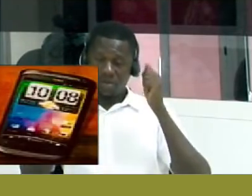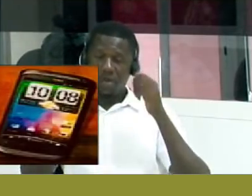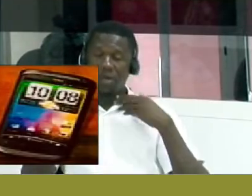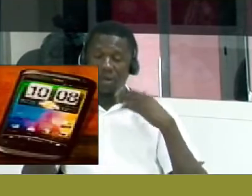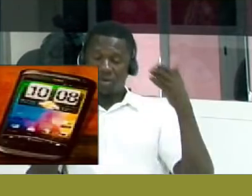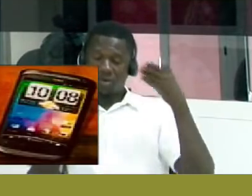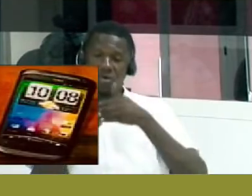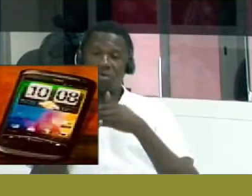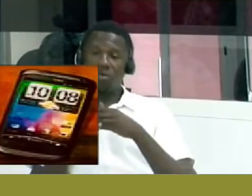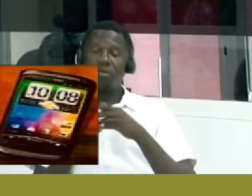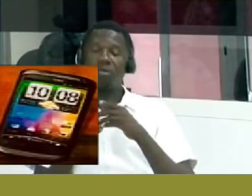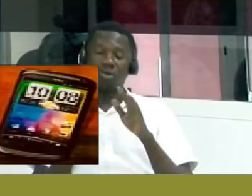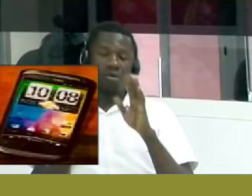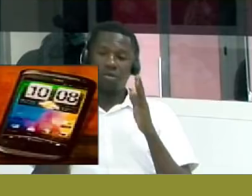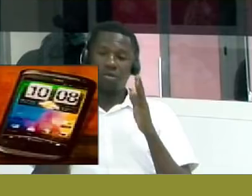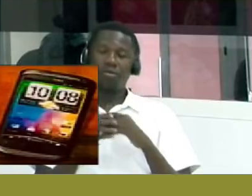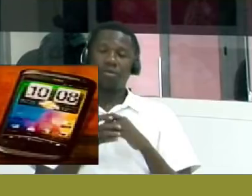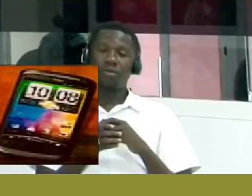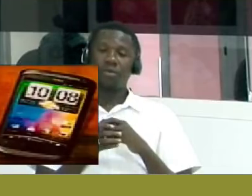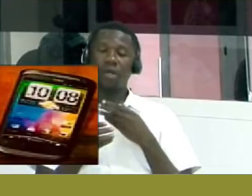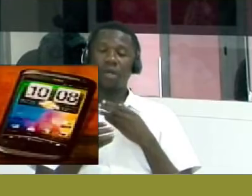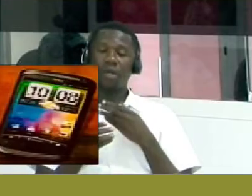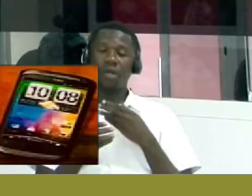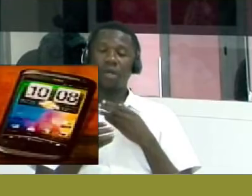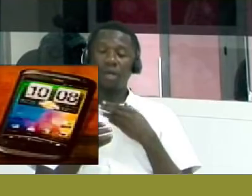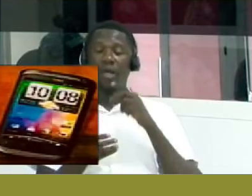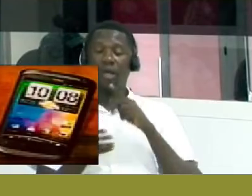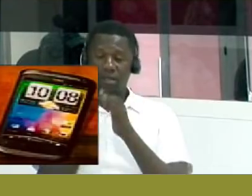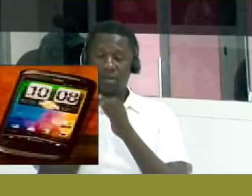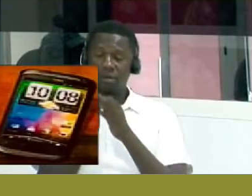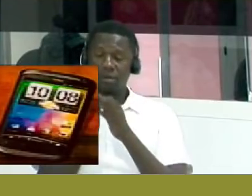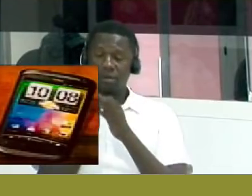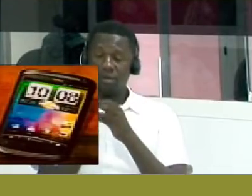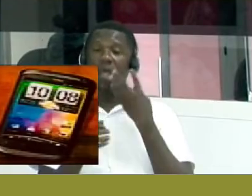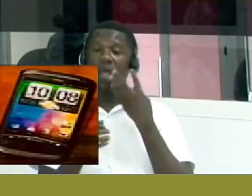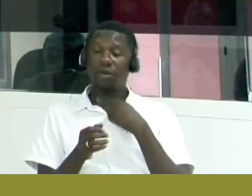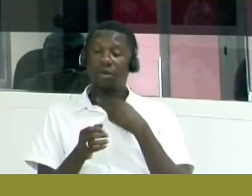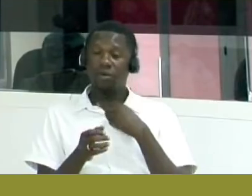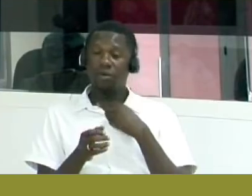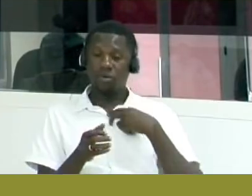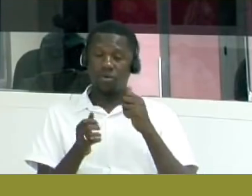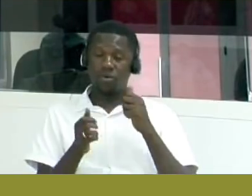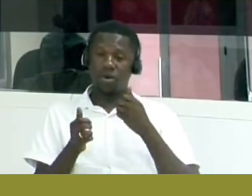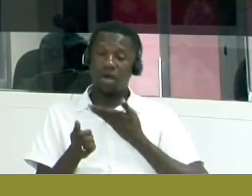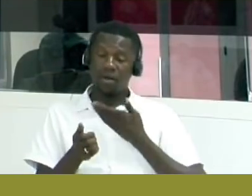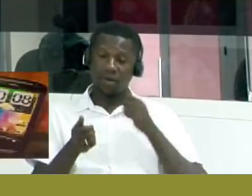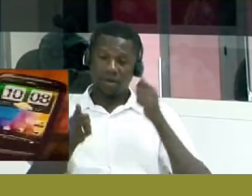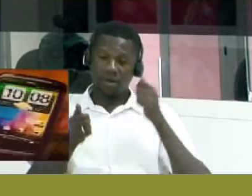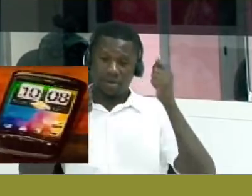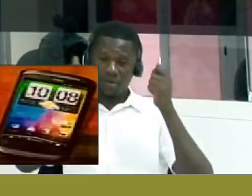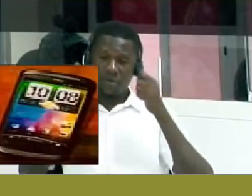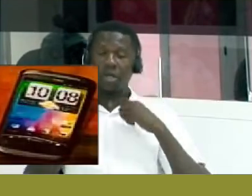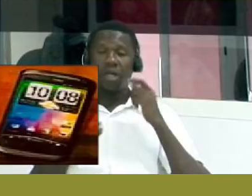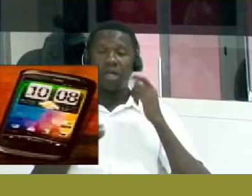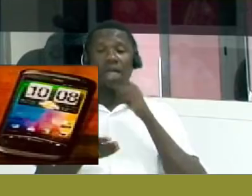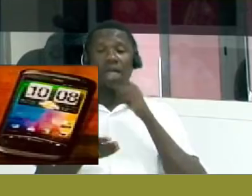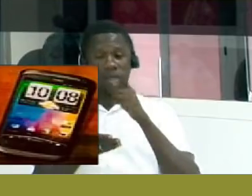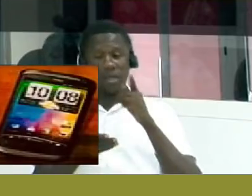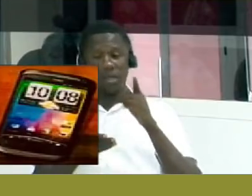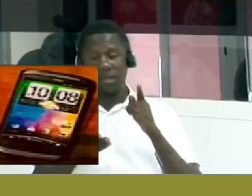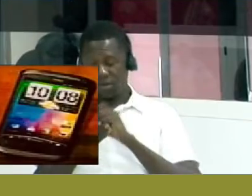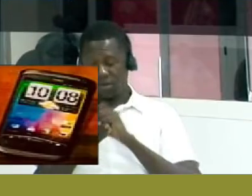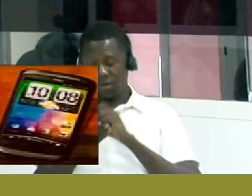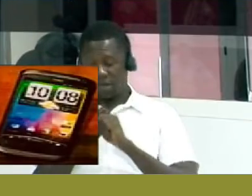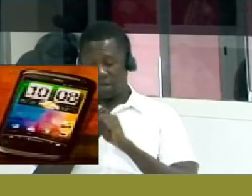was insisting that if they want to hold a demonstration, let them arrive so that I'll be in the picture. Okay.